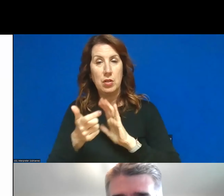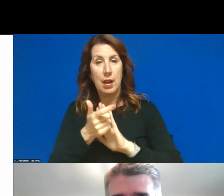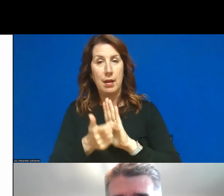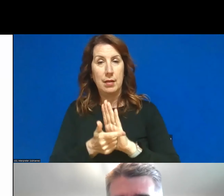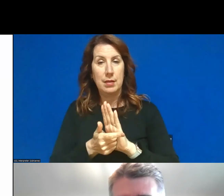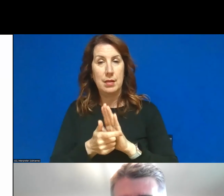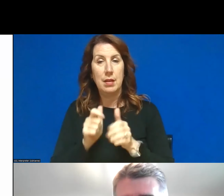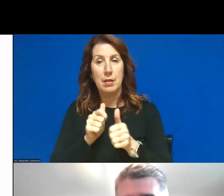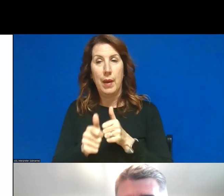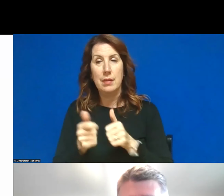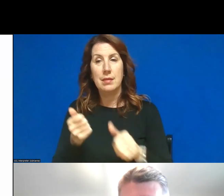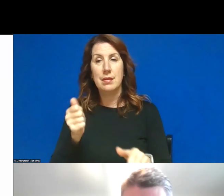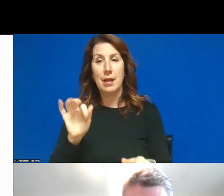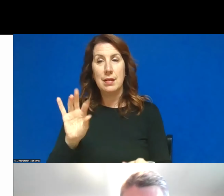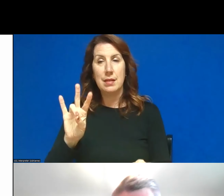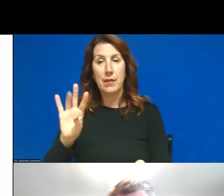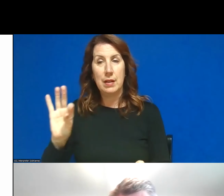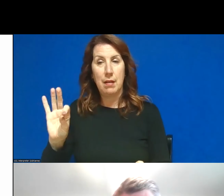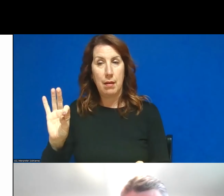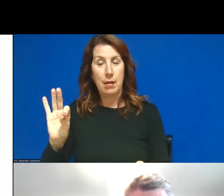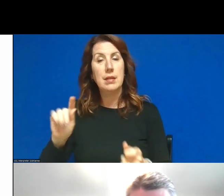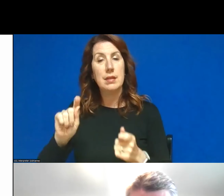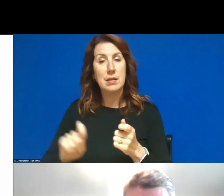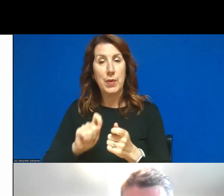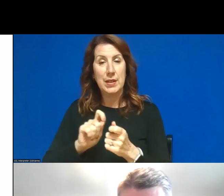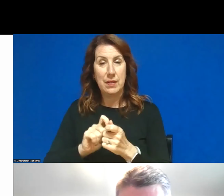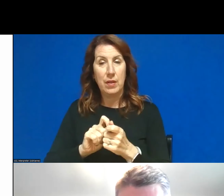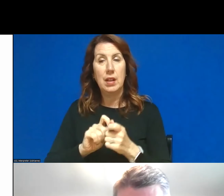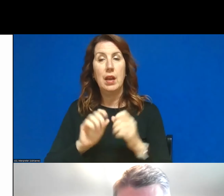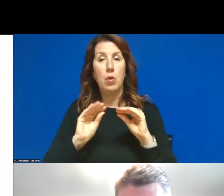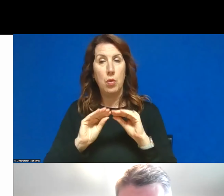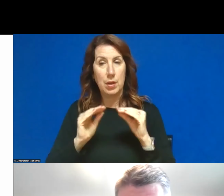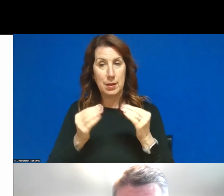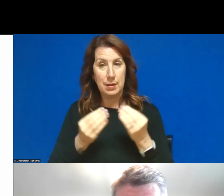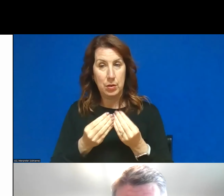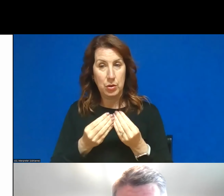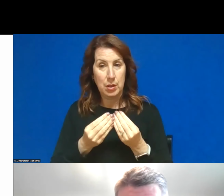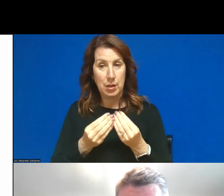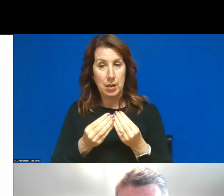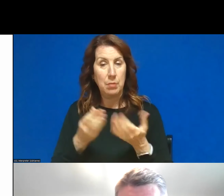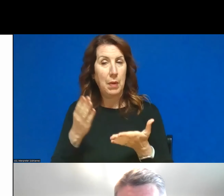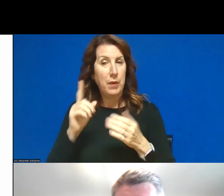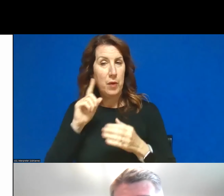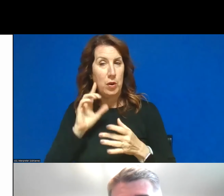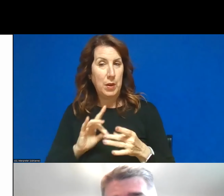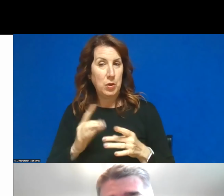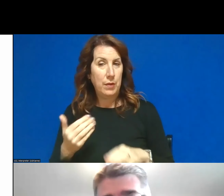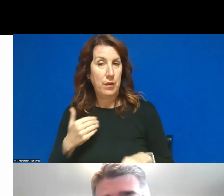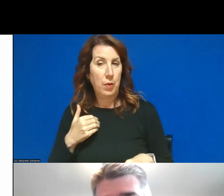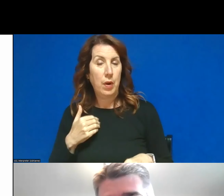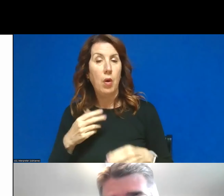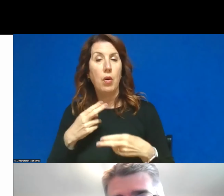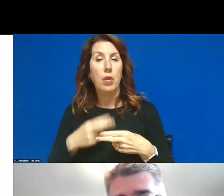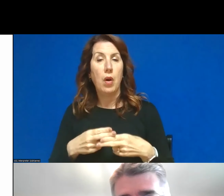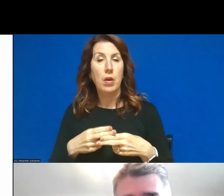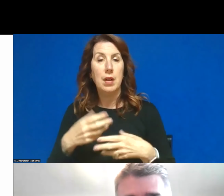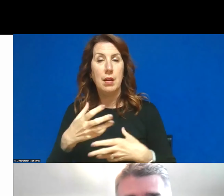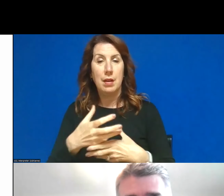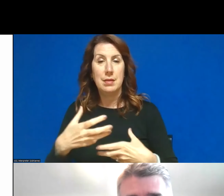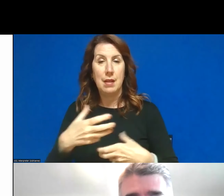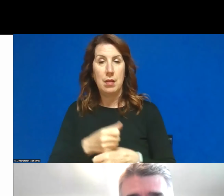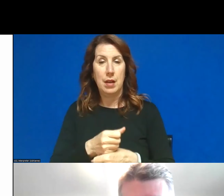in 1979, and specifically about an organizational mechanism that you've probably heard us mention before, which is called the